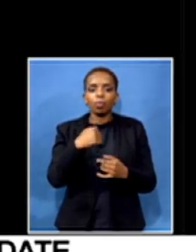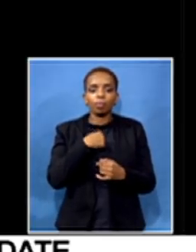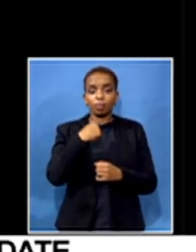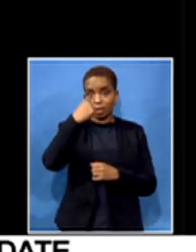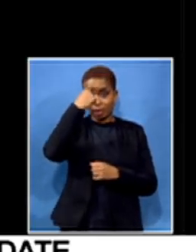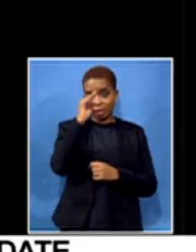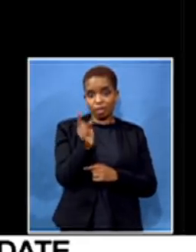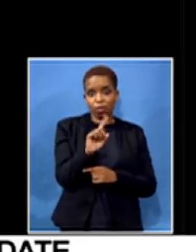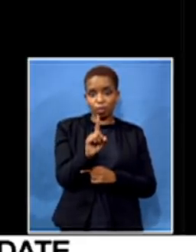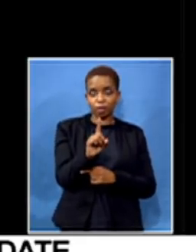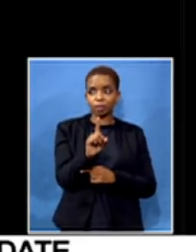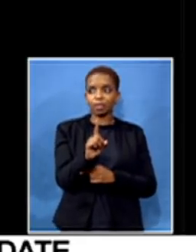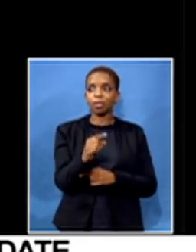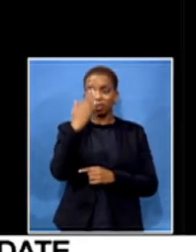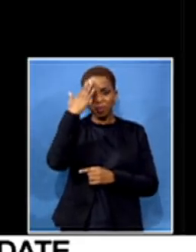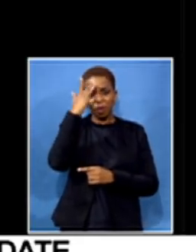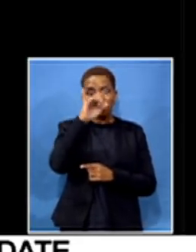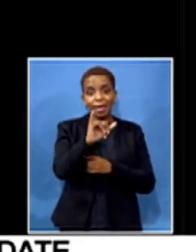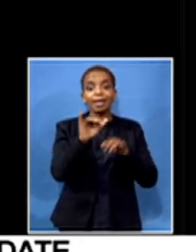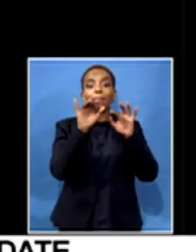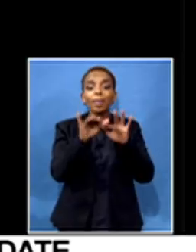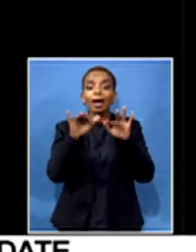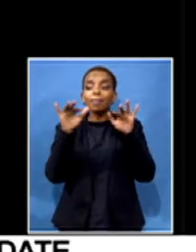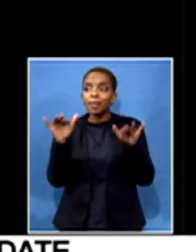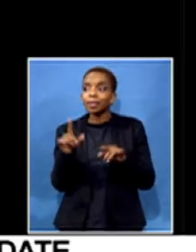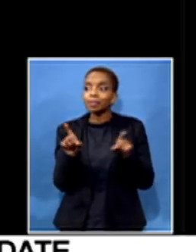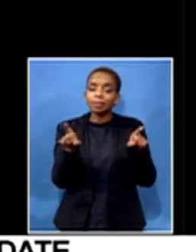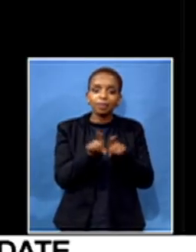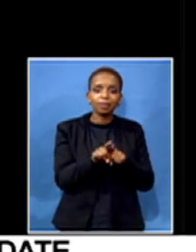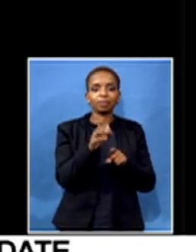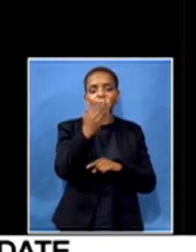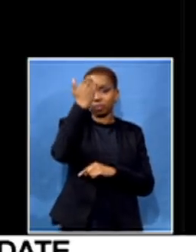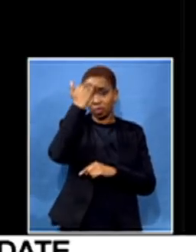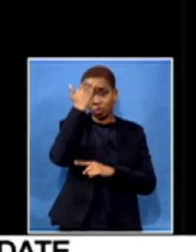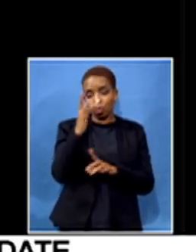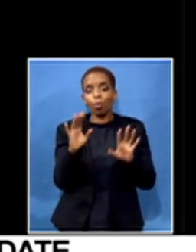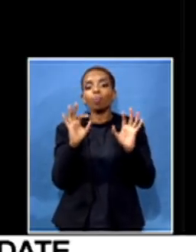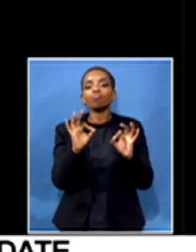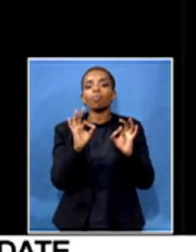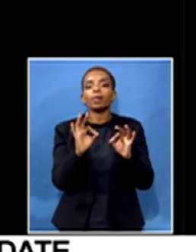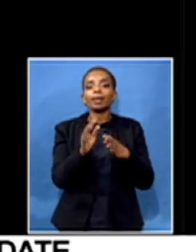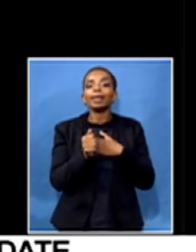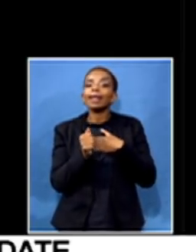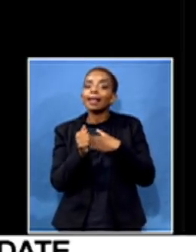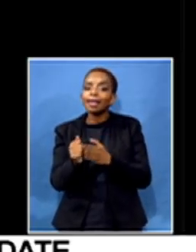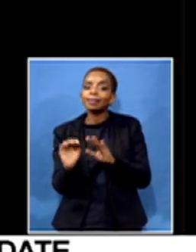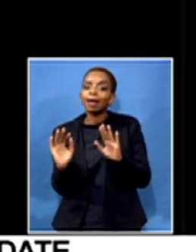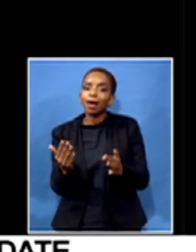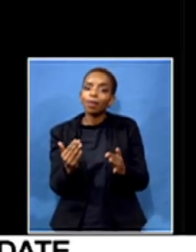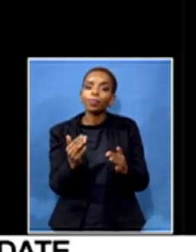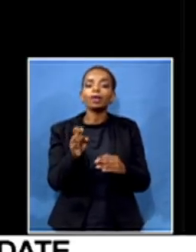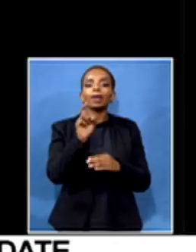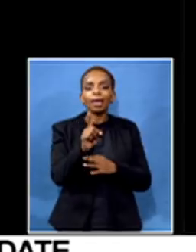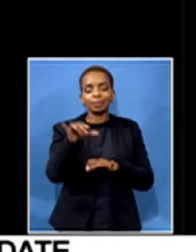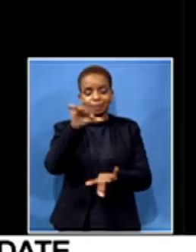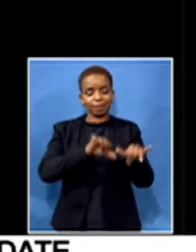that the public, as far as we would be concerned, is actually properly led with a scientific basis of